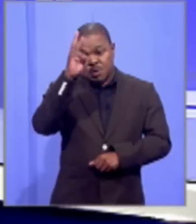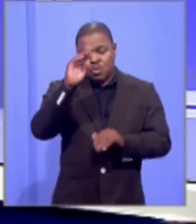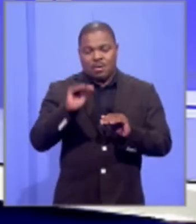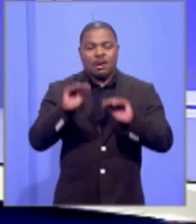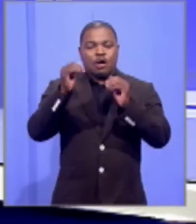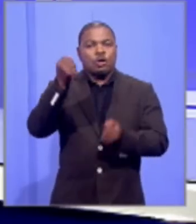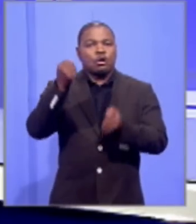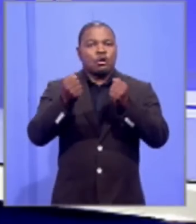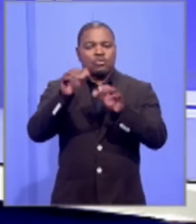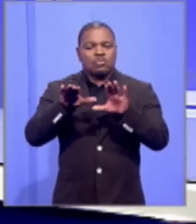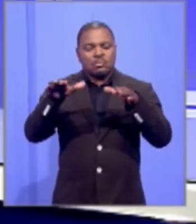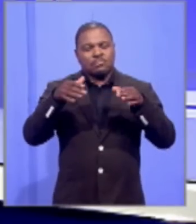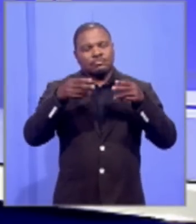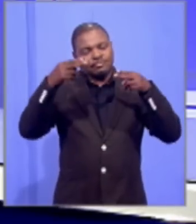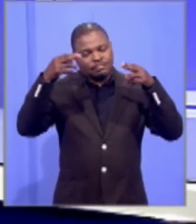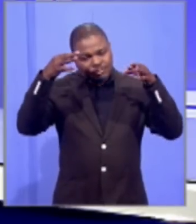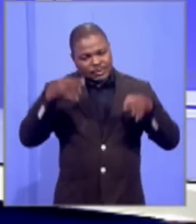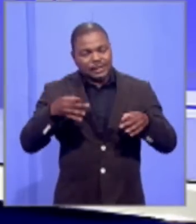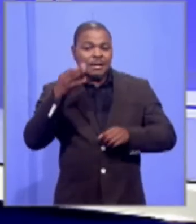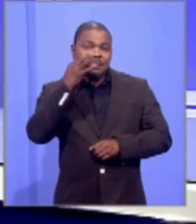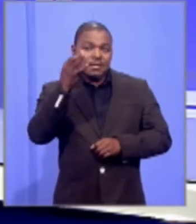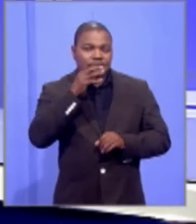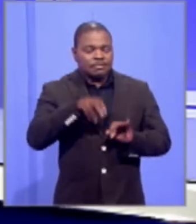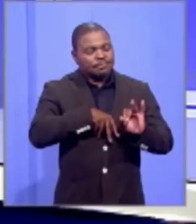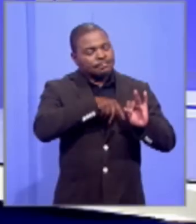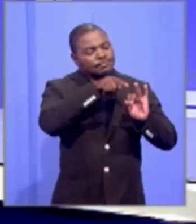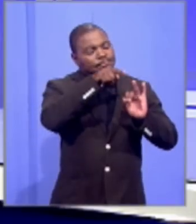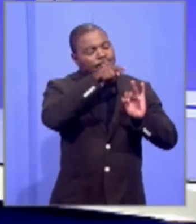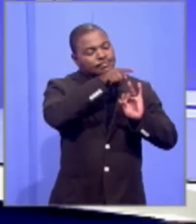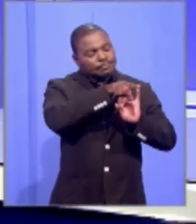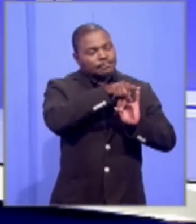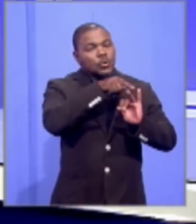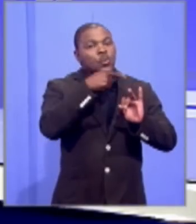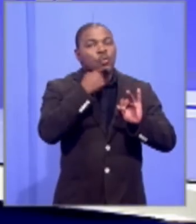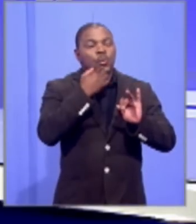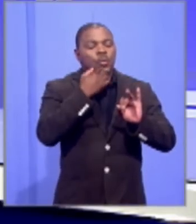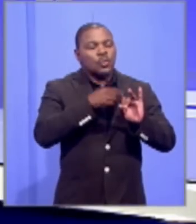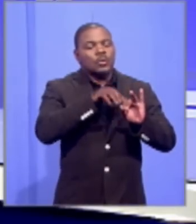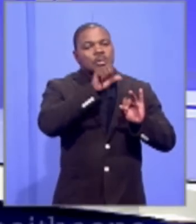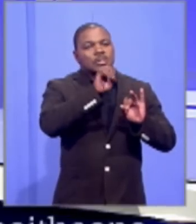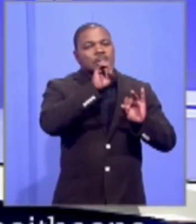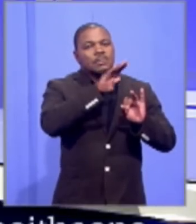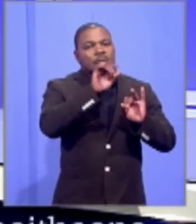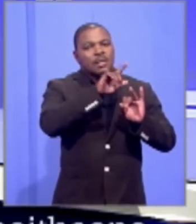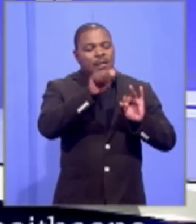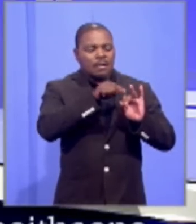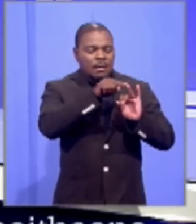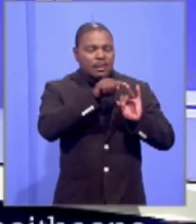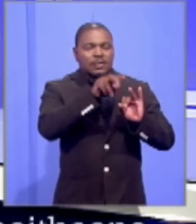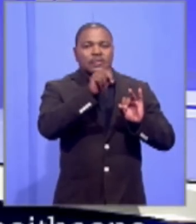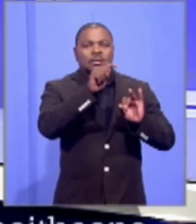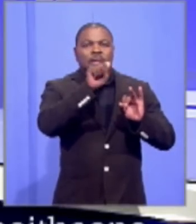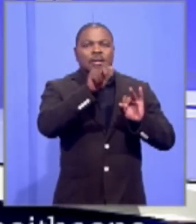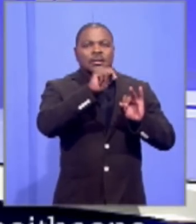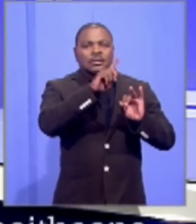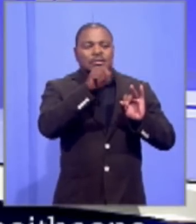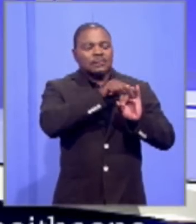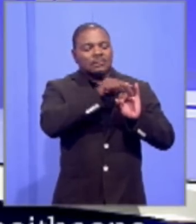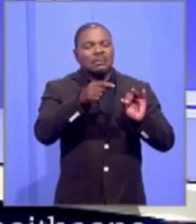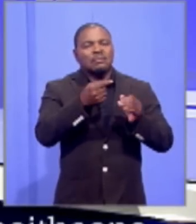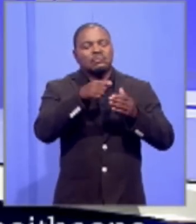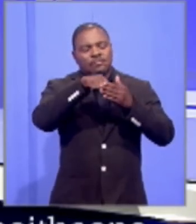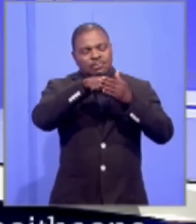ka Pretoria ya hlotše gore boipolelo bja mogononelwa wa pele Muzi Sibia le wa bobedi Bongani Ntanzi tshekong ka